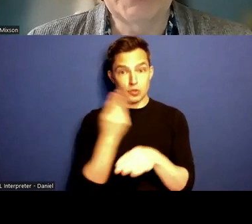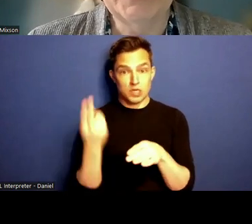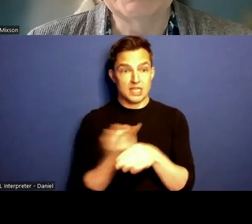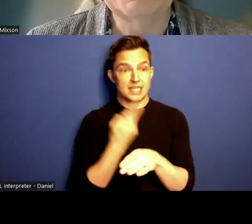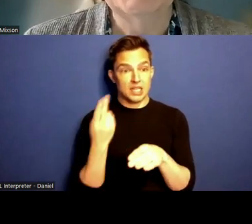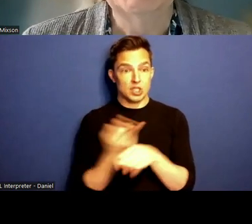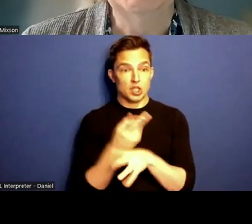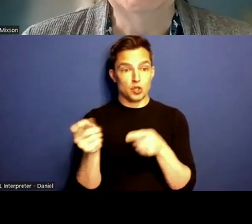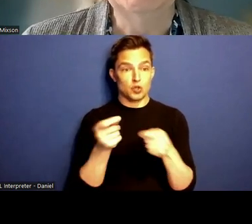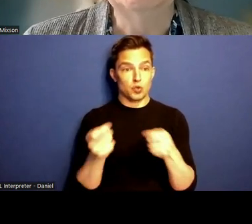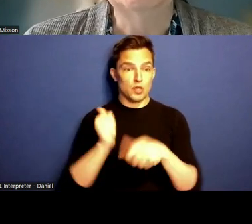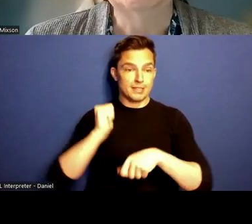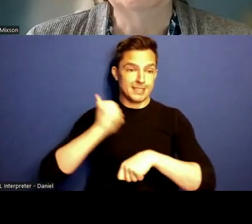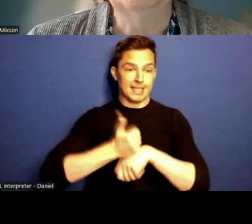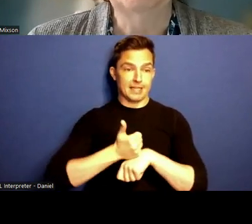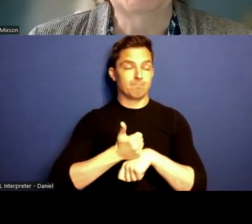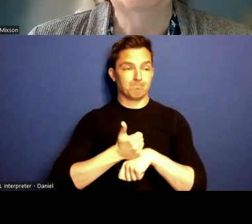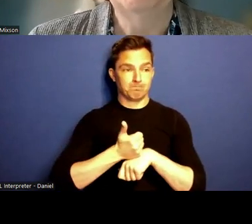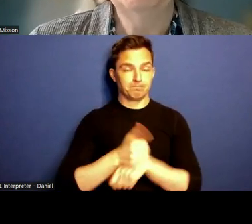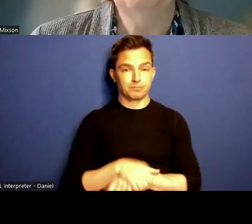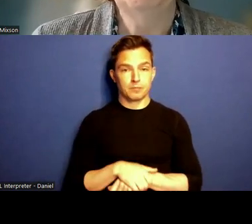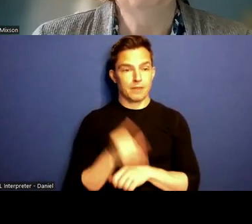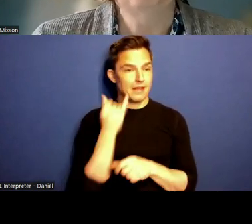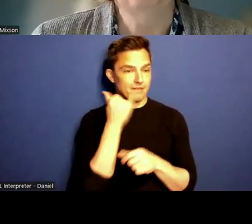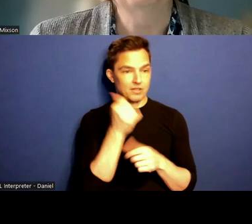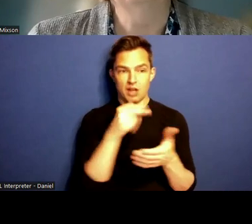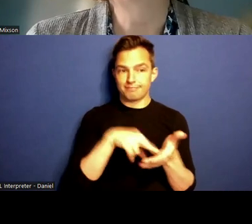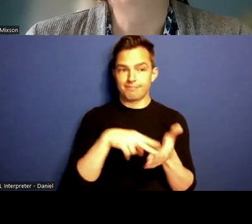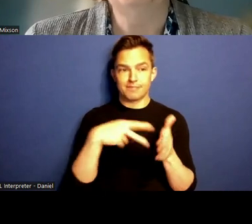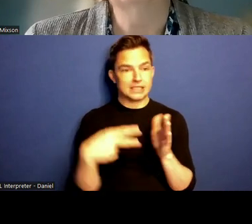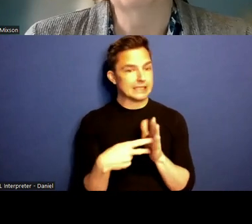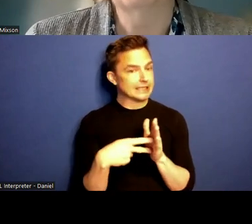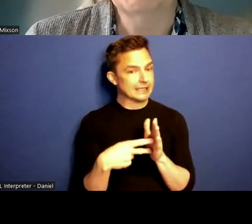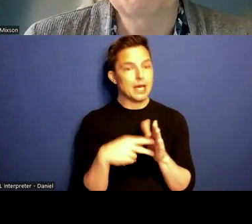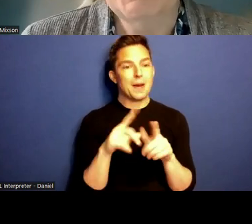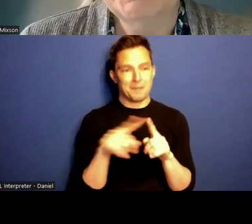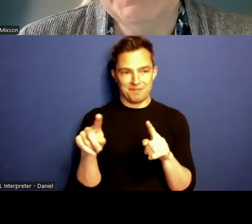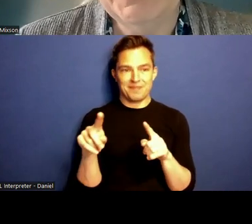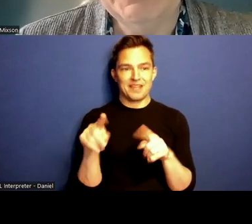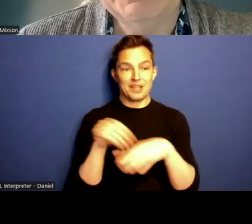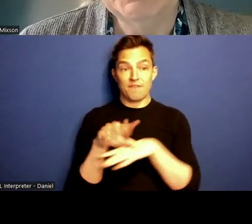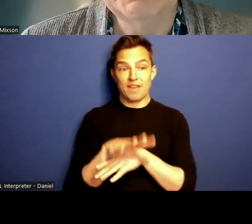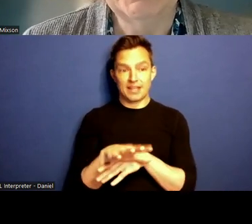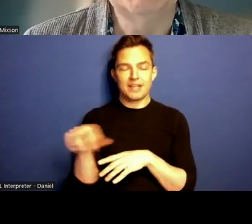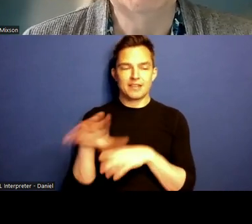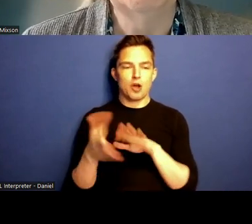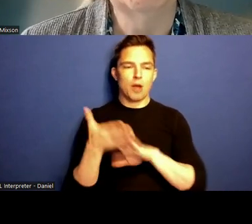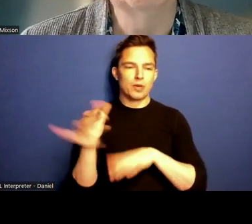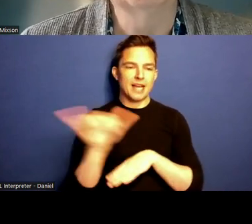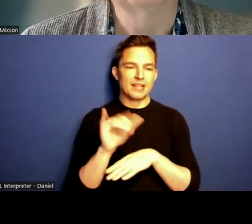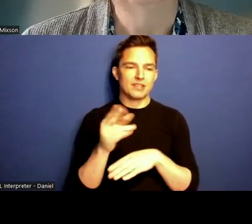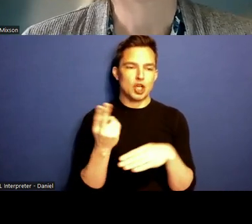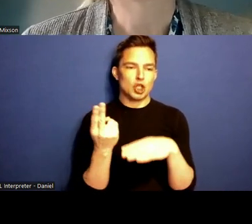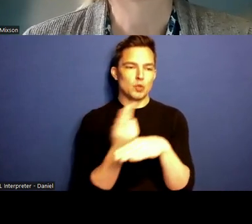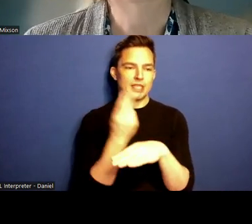are in place. And if they're not intended to be, they're in effect are operating as utilization